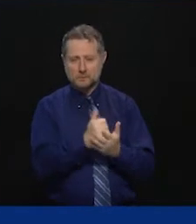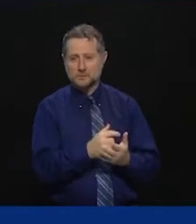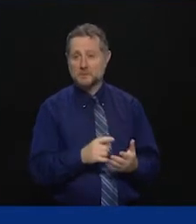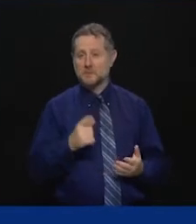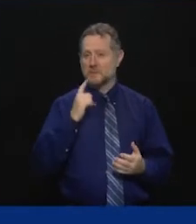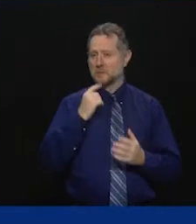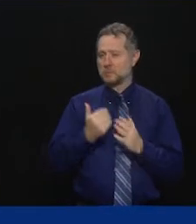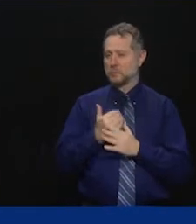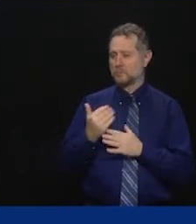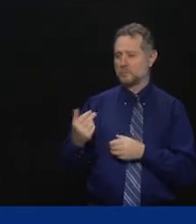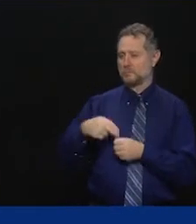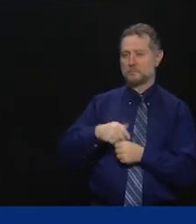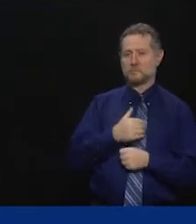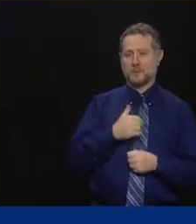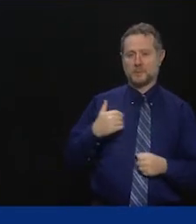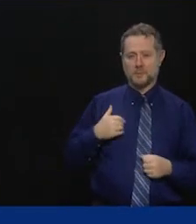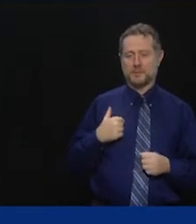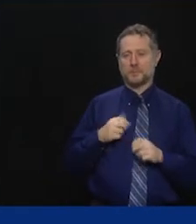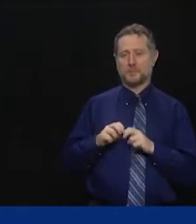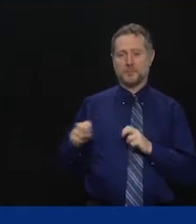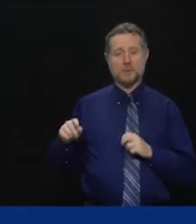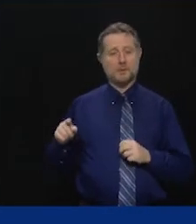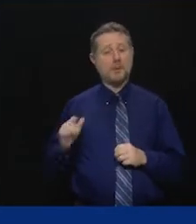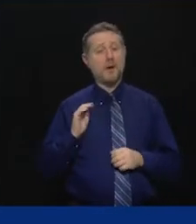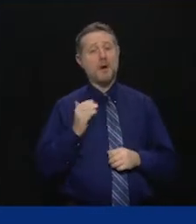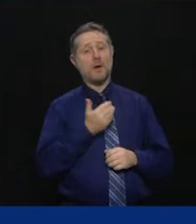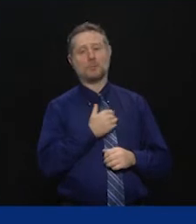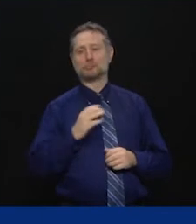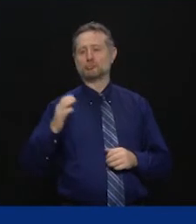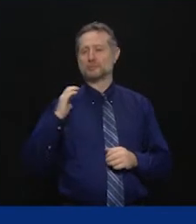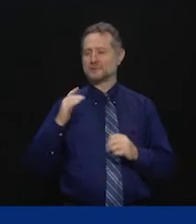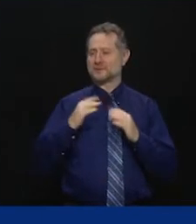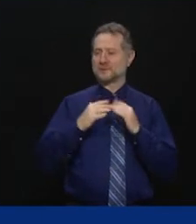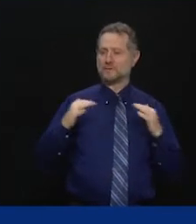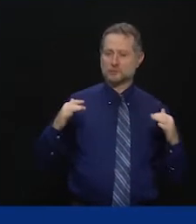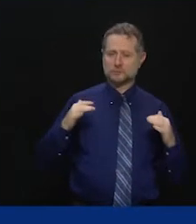Melissa Gutierrez, our Chief Diversity Officer, is here. Thank you.